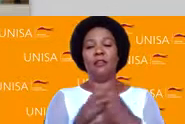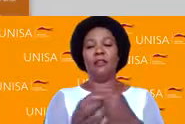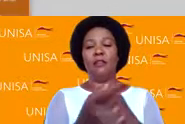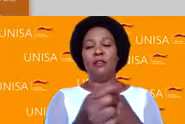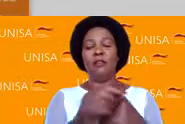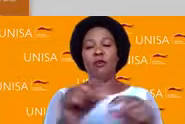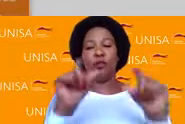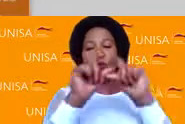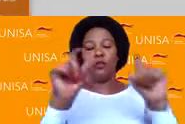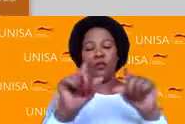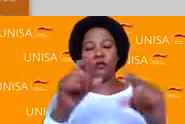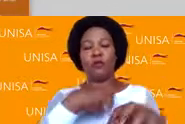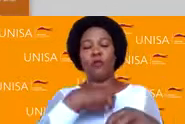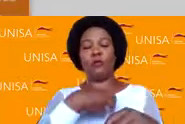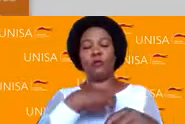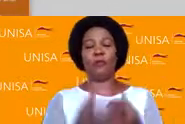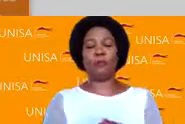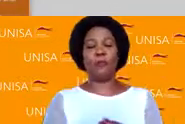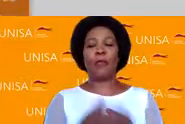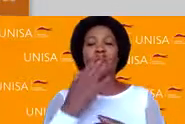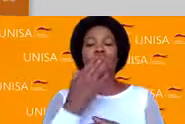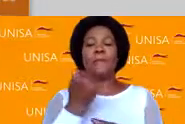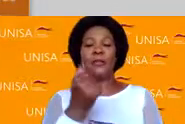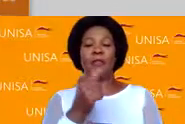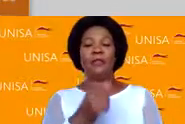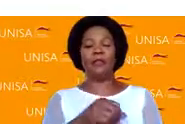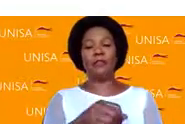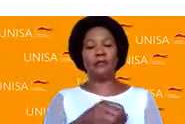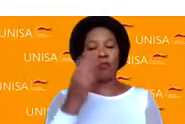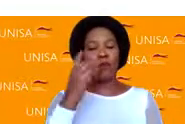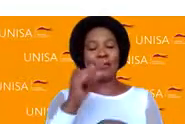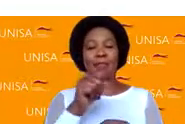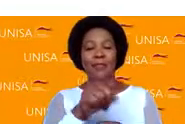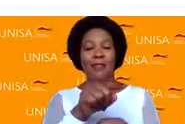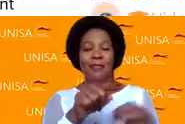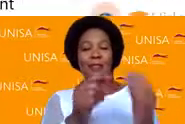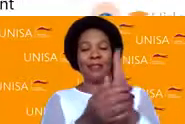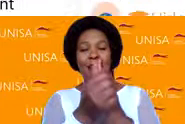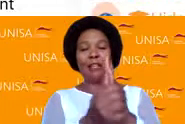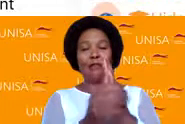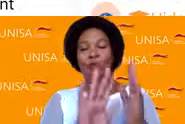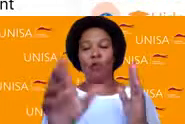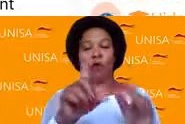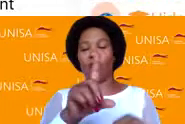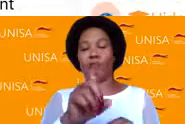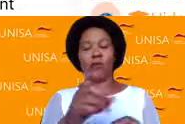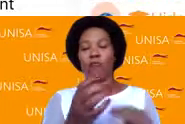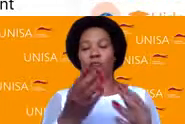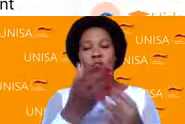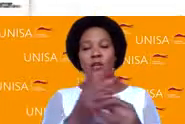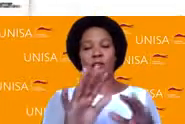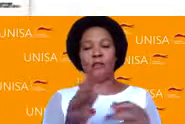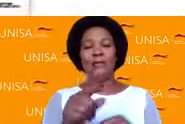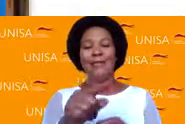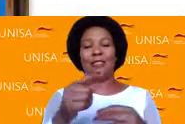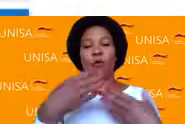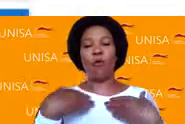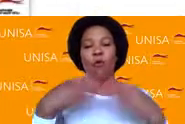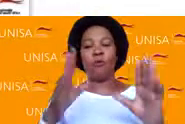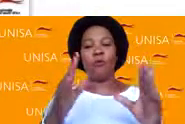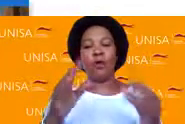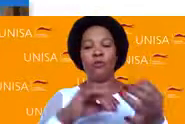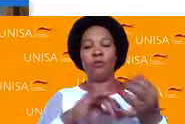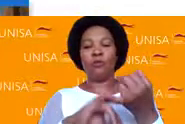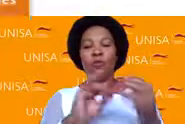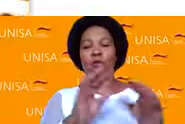on your own. Please note on the site, do not log in. This is an open course, so it's not linked